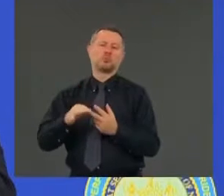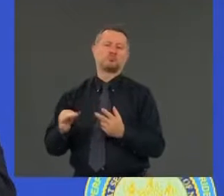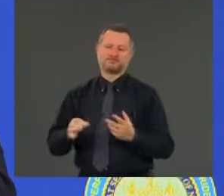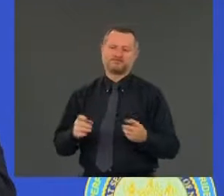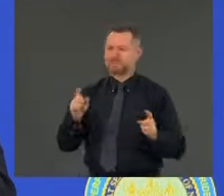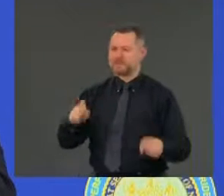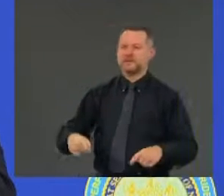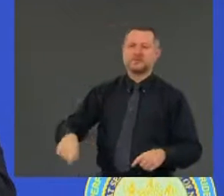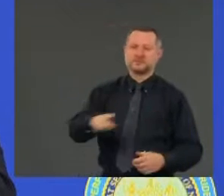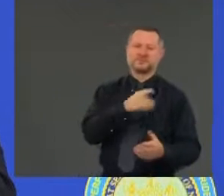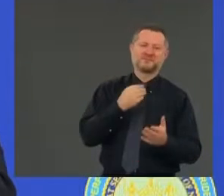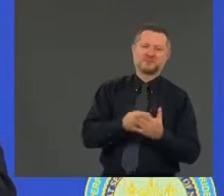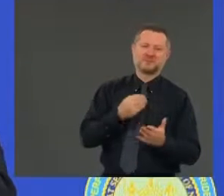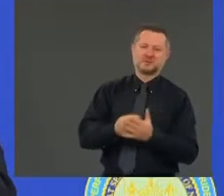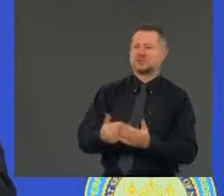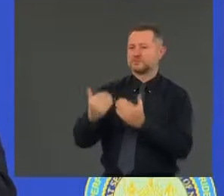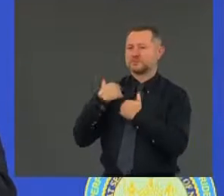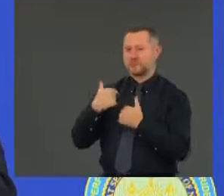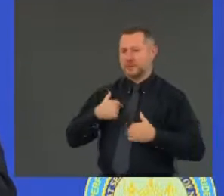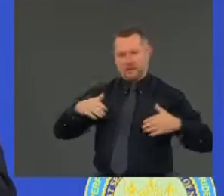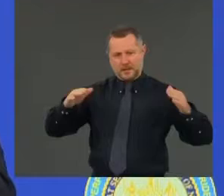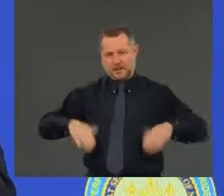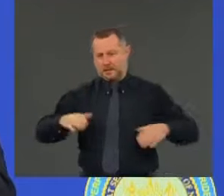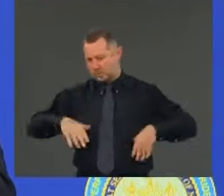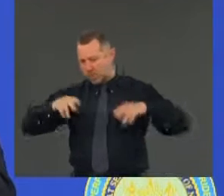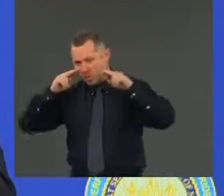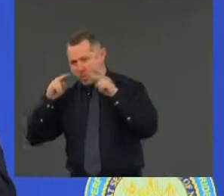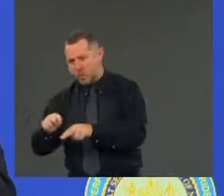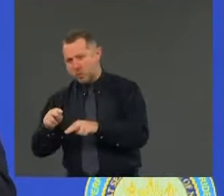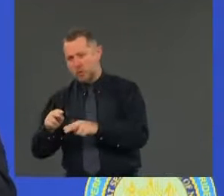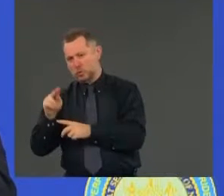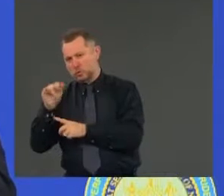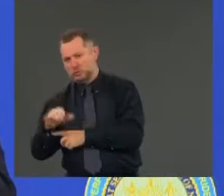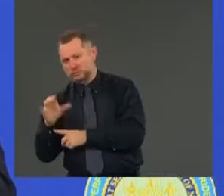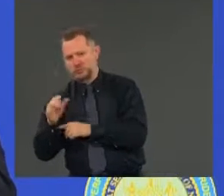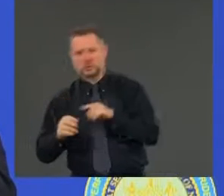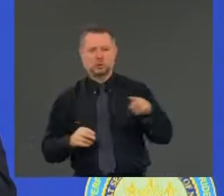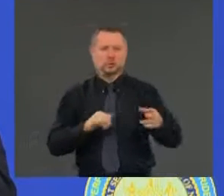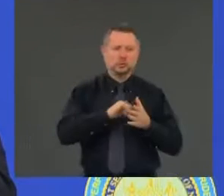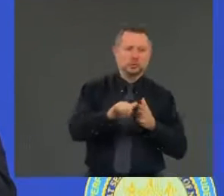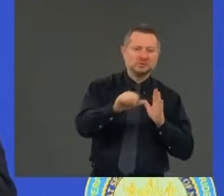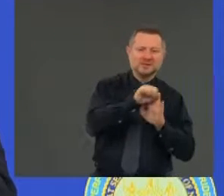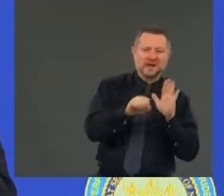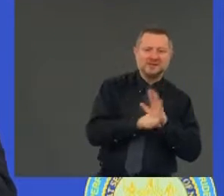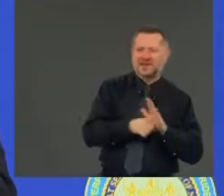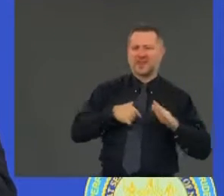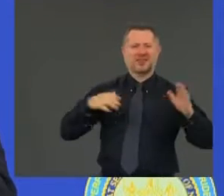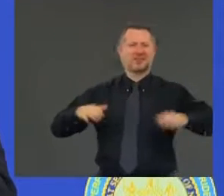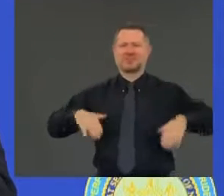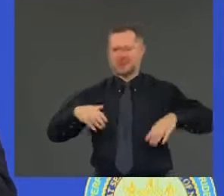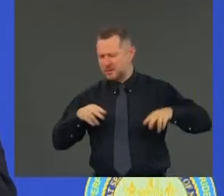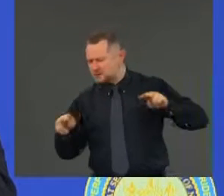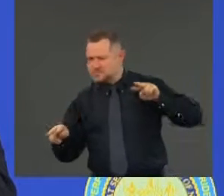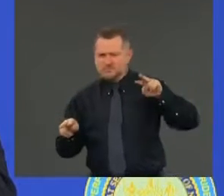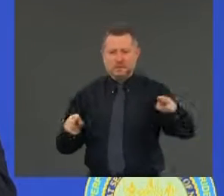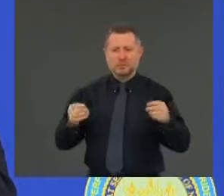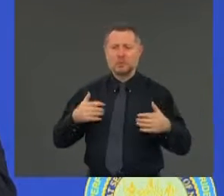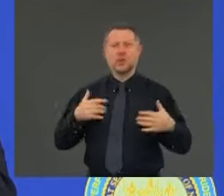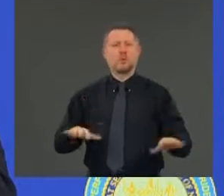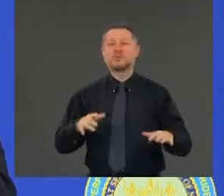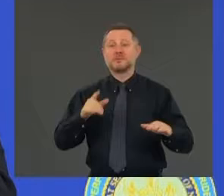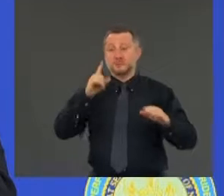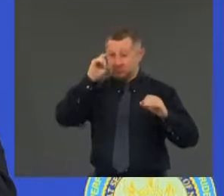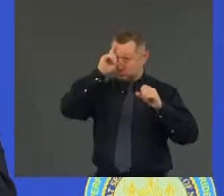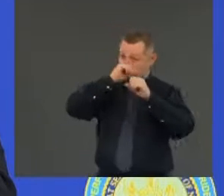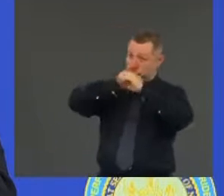I haven't even looked at those issues for the city or for the state, because I still don't want to create the possibility